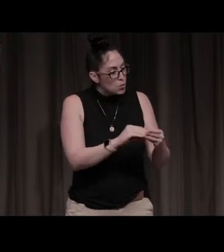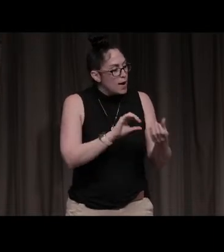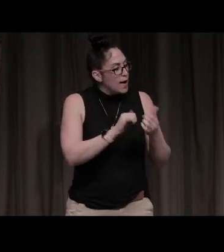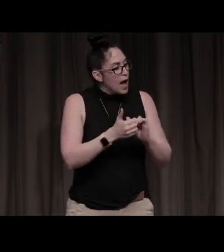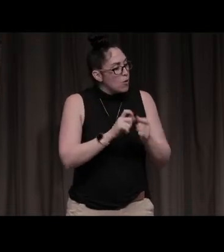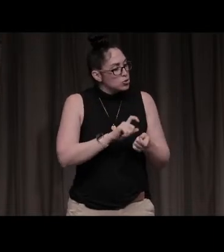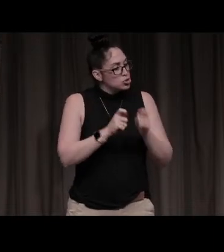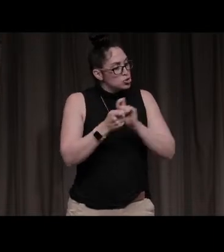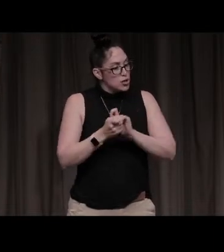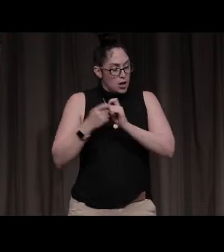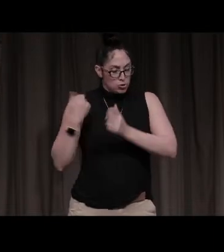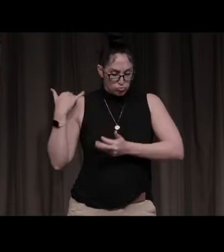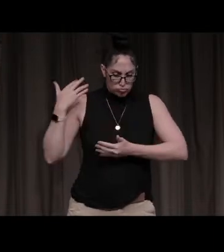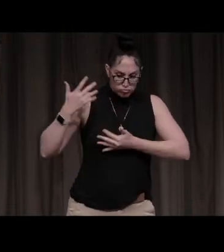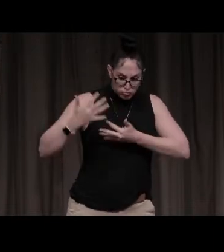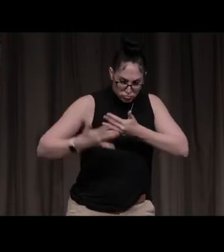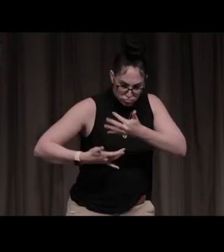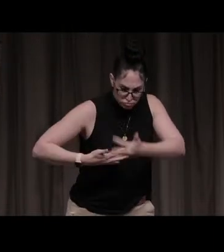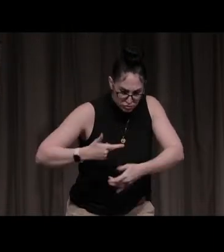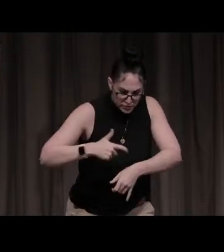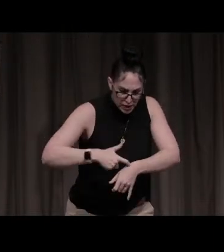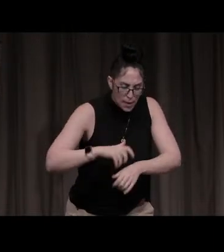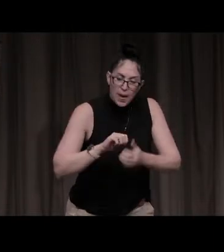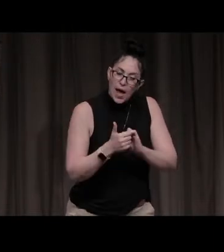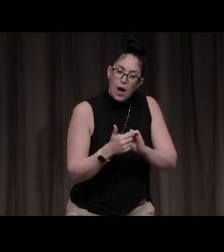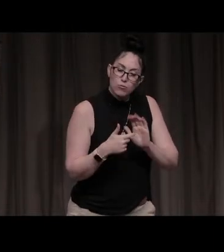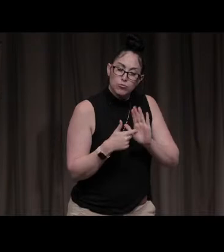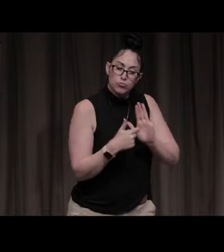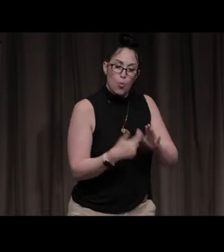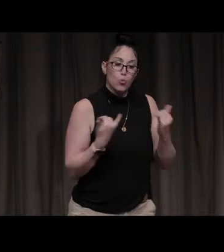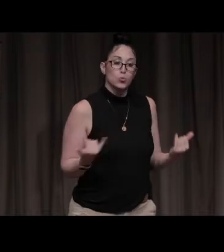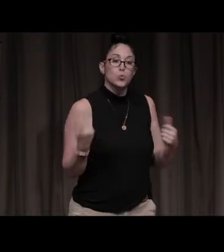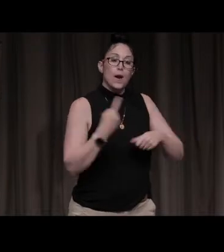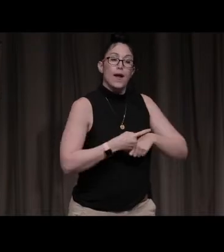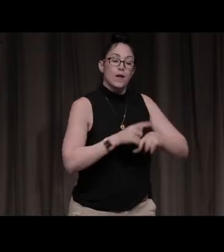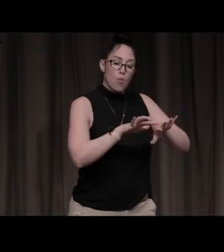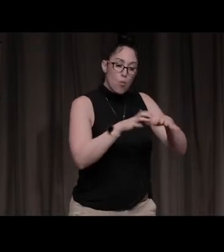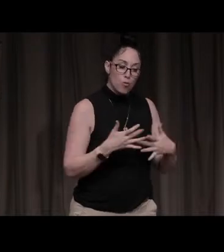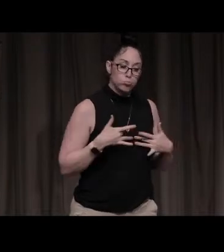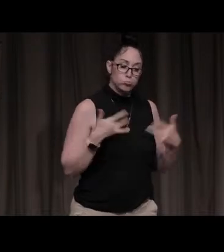and how do they reflect today's world?